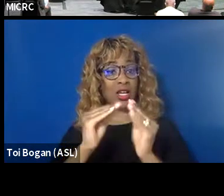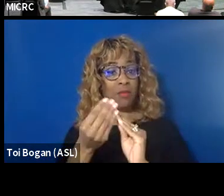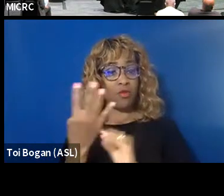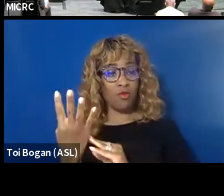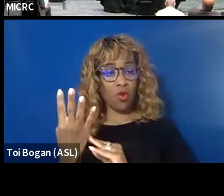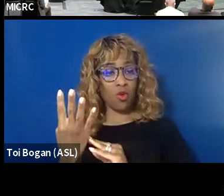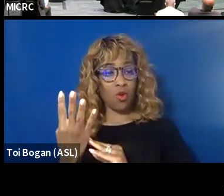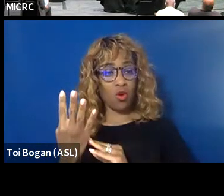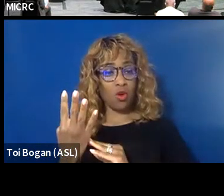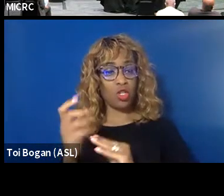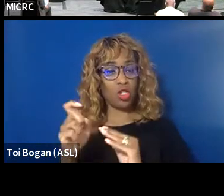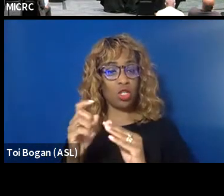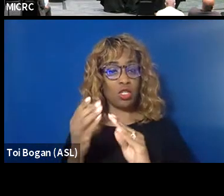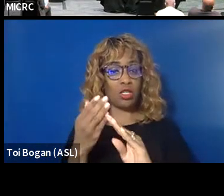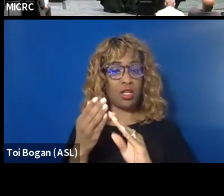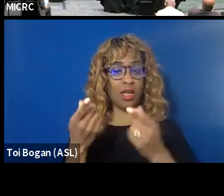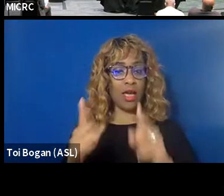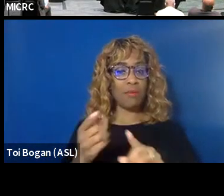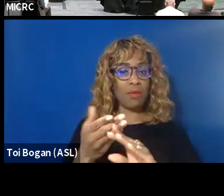precede item 3